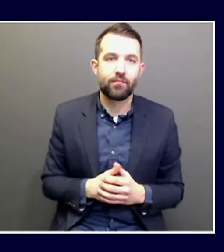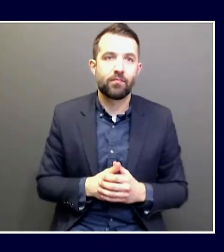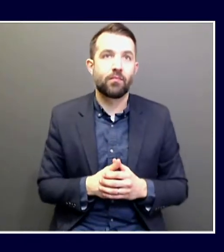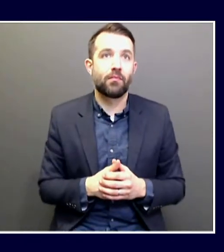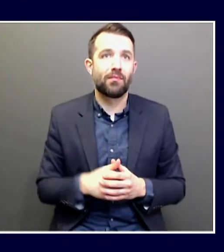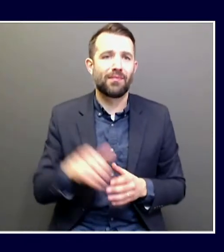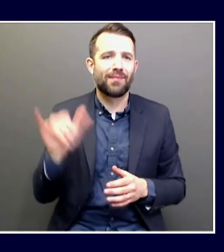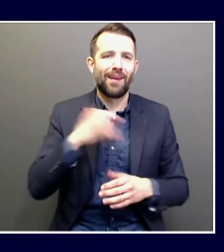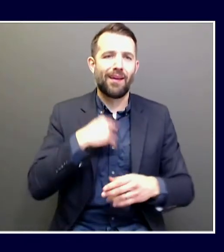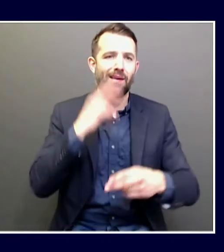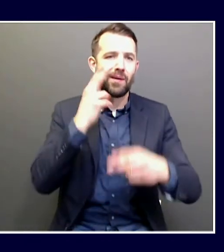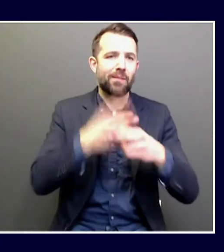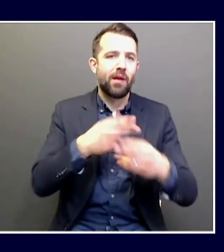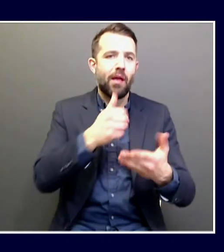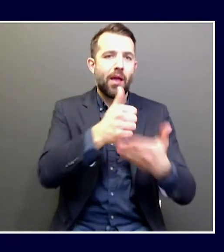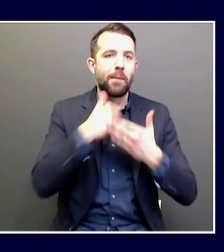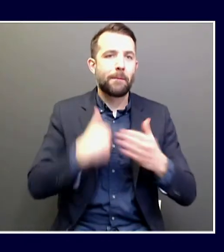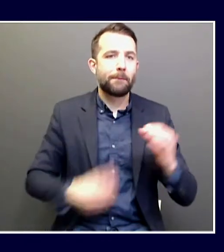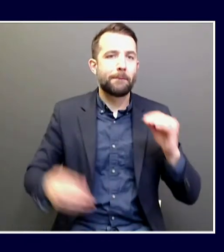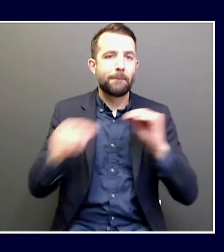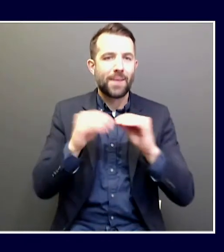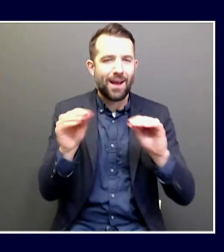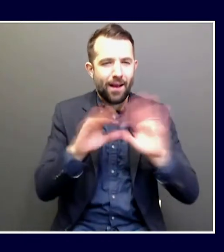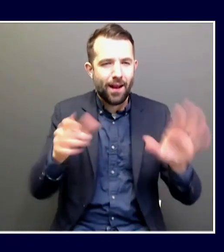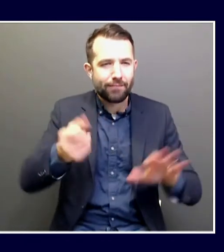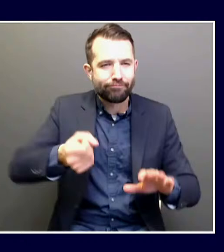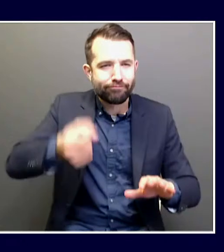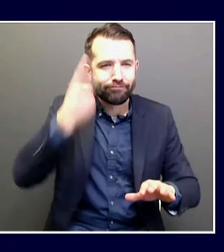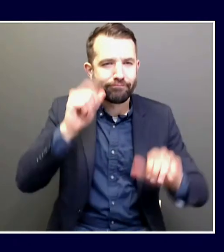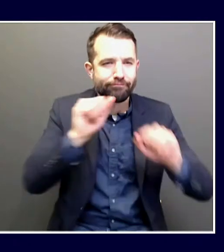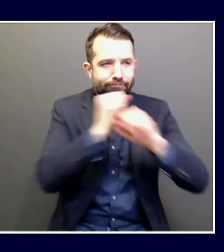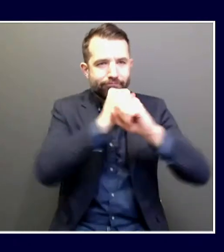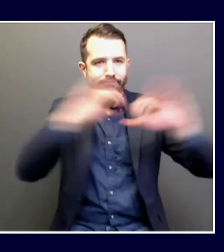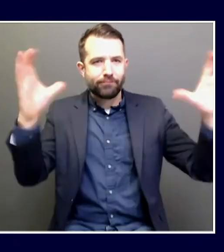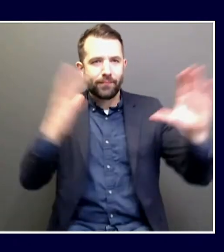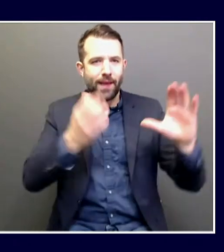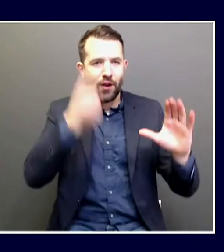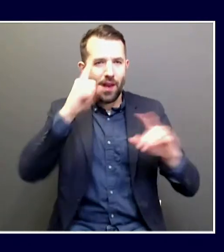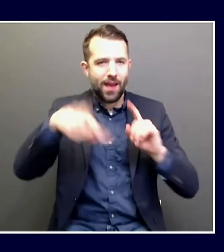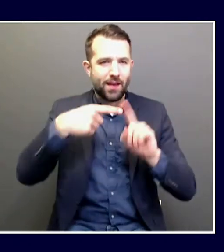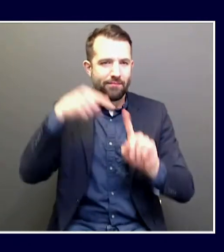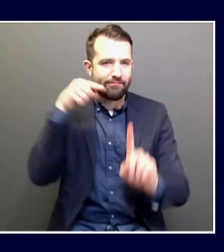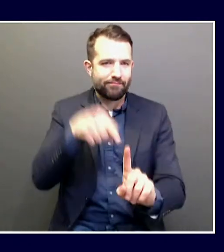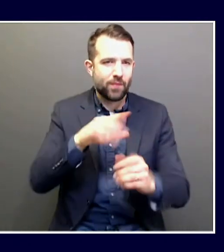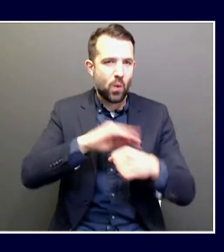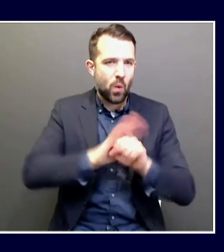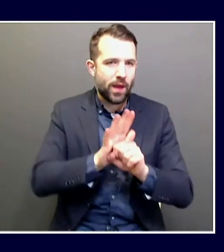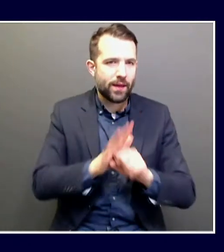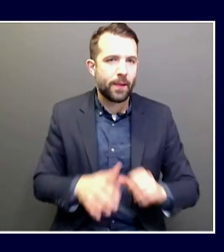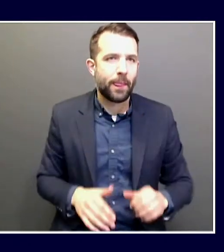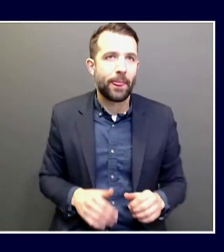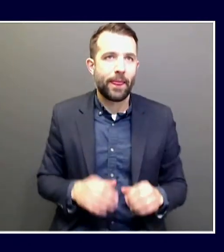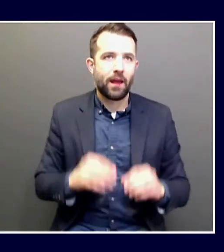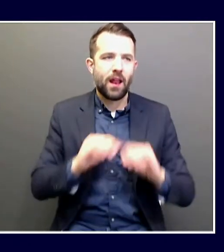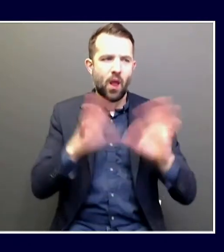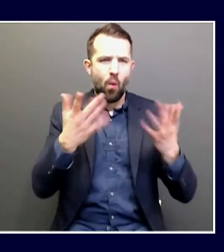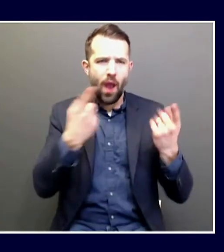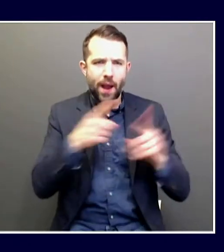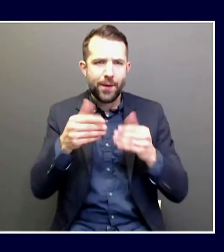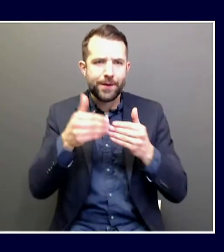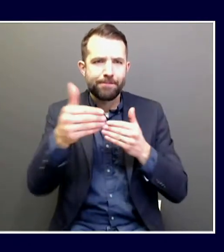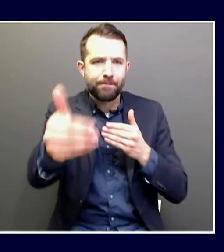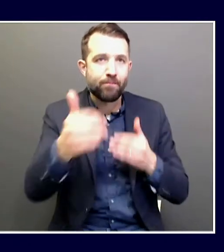gap. We think that it's a better predictor and metric than our, for example, daily case counts. And it helps us provide a